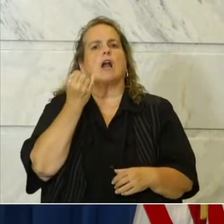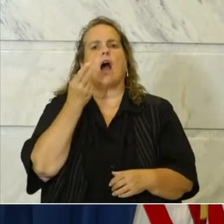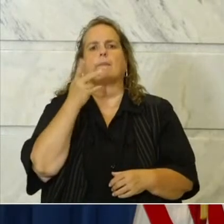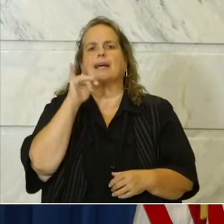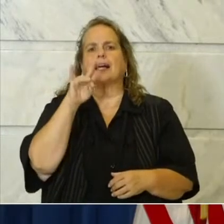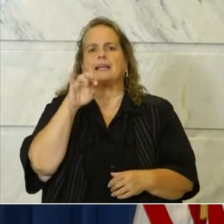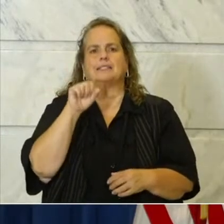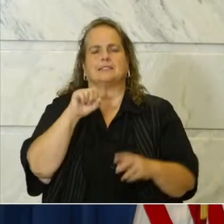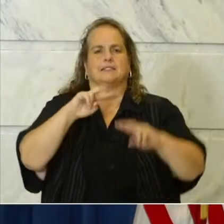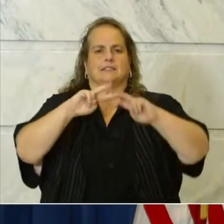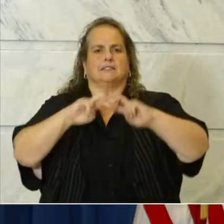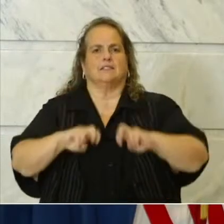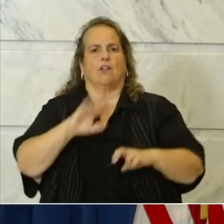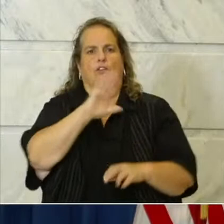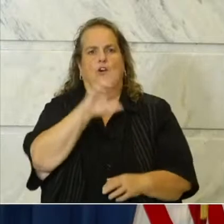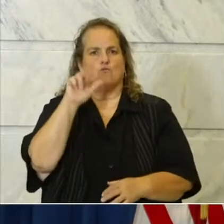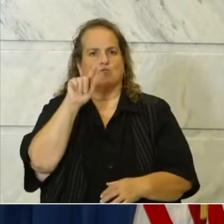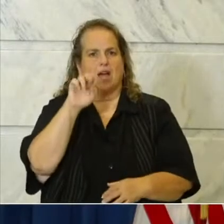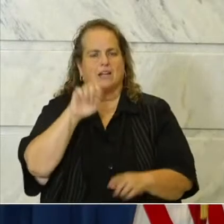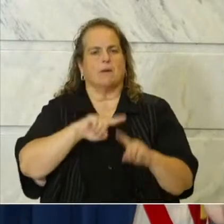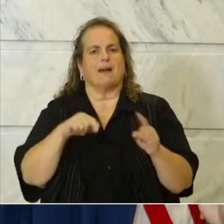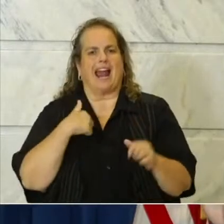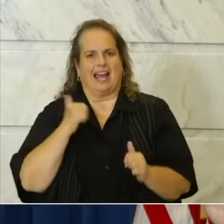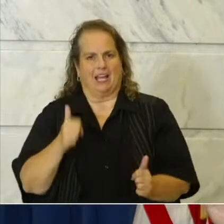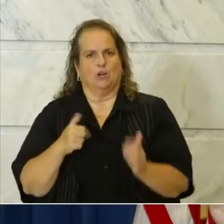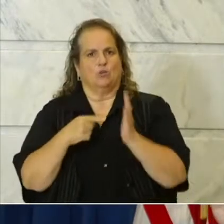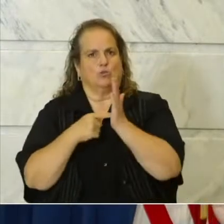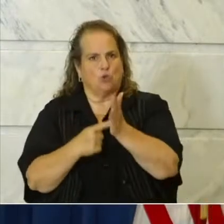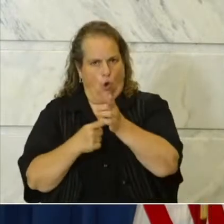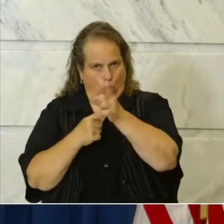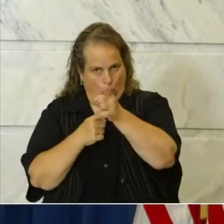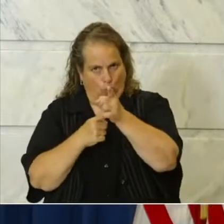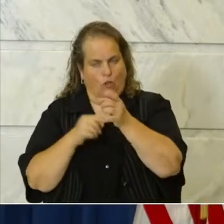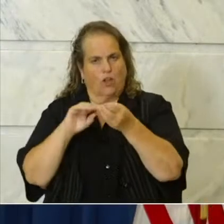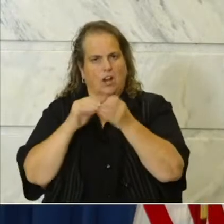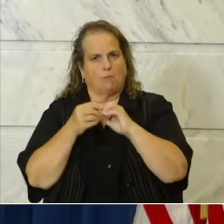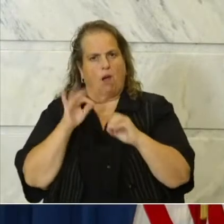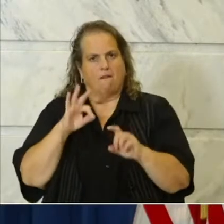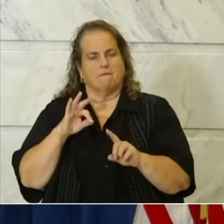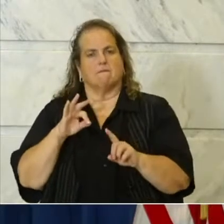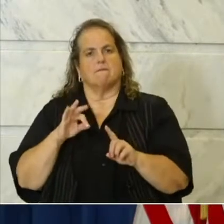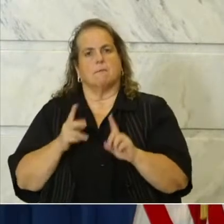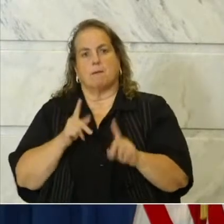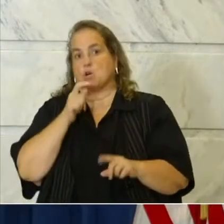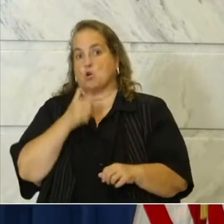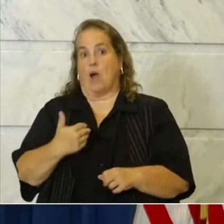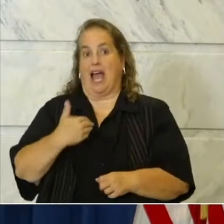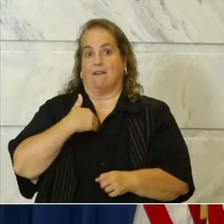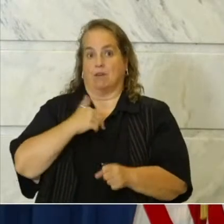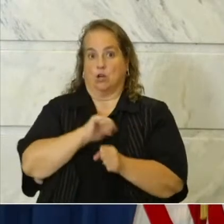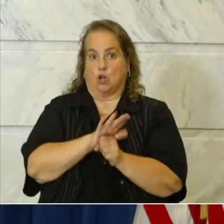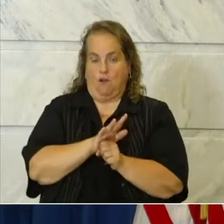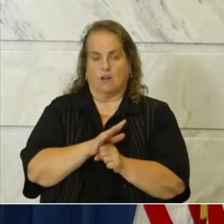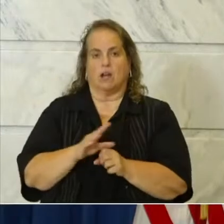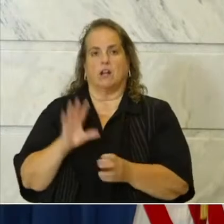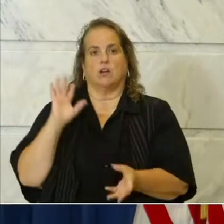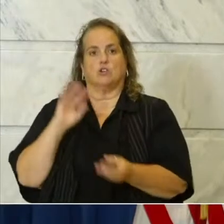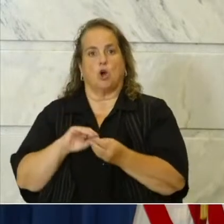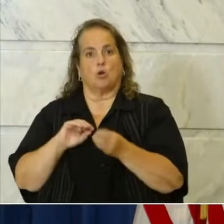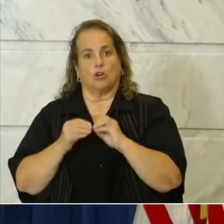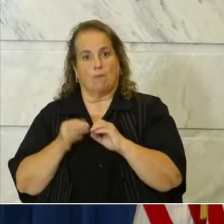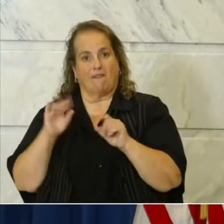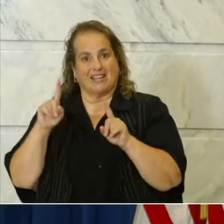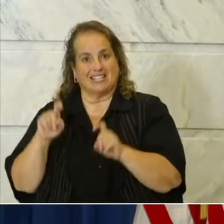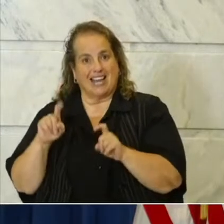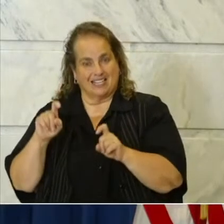calculates their rate, but I know that we can show you our number of positives, and we could show you our total number of tests, and those are just factual